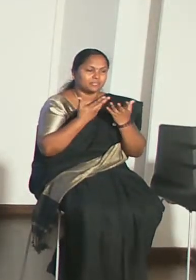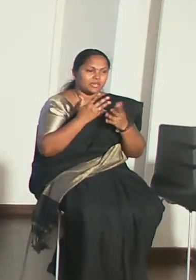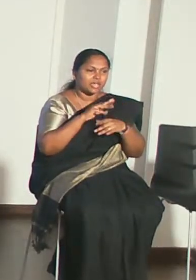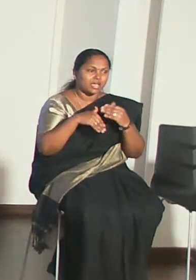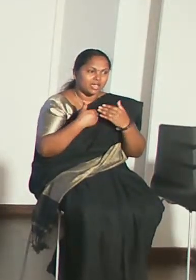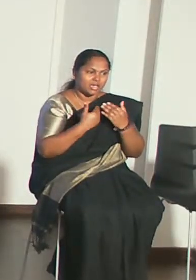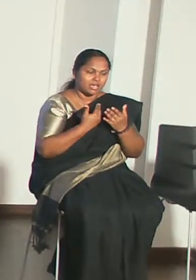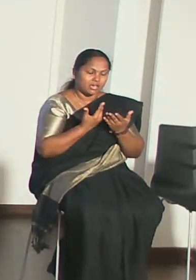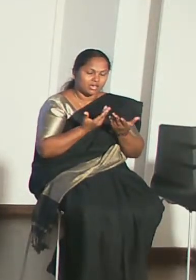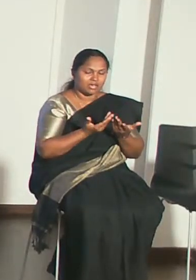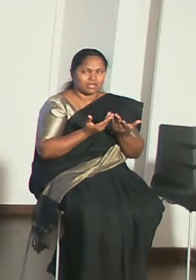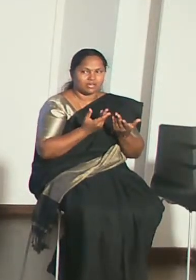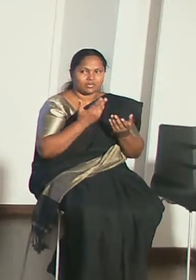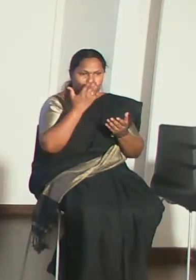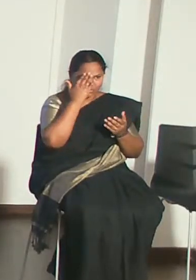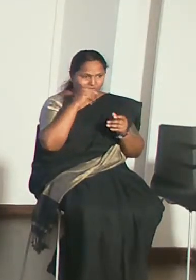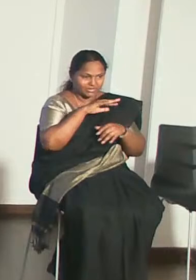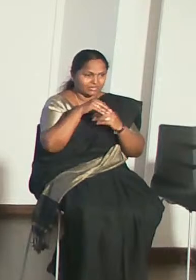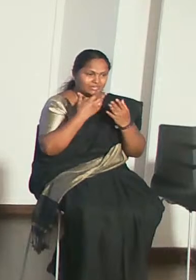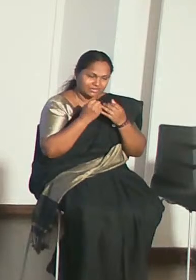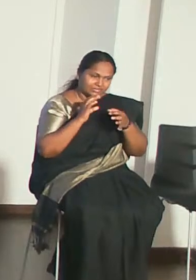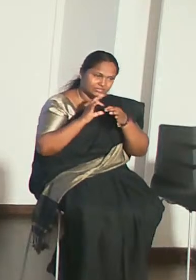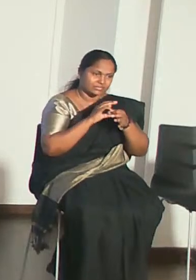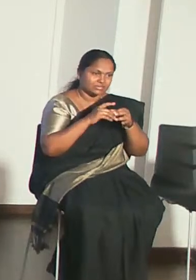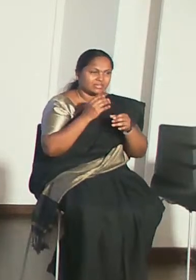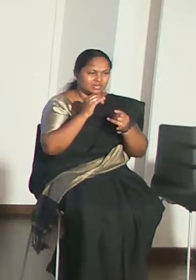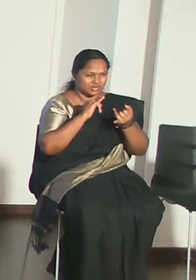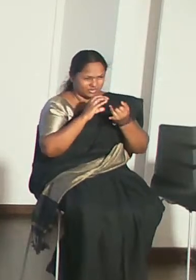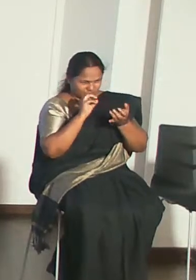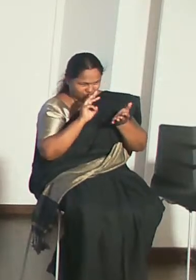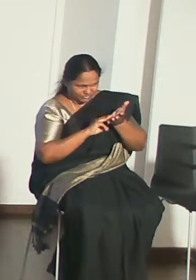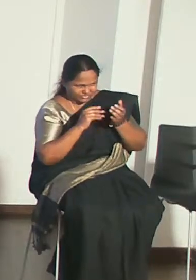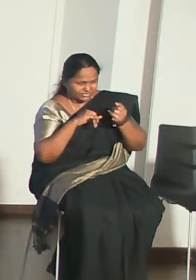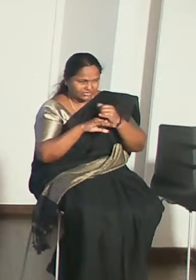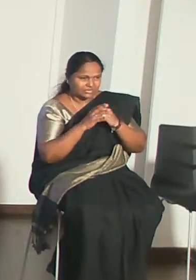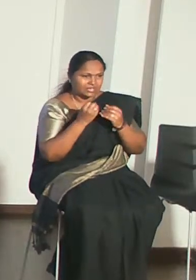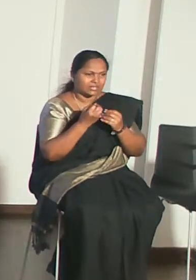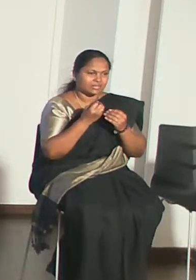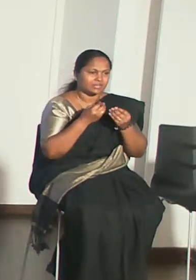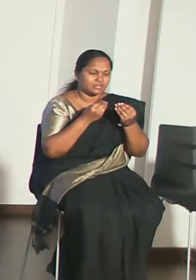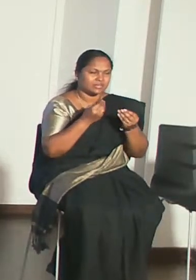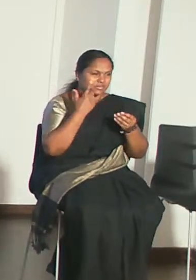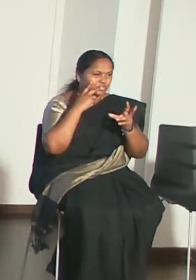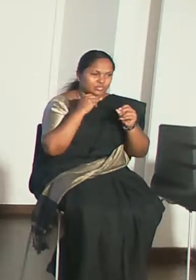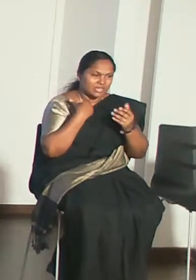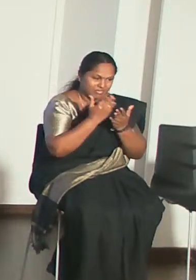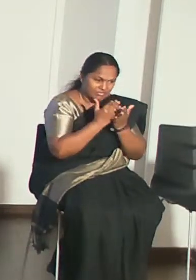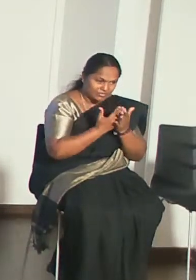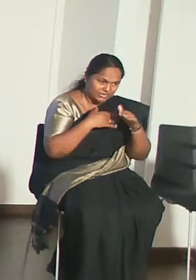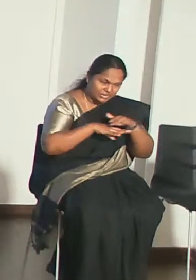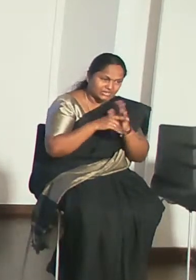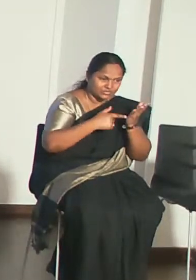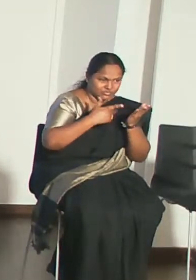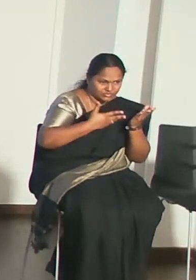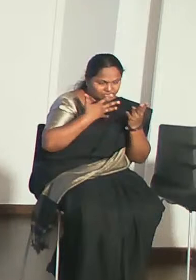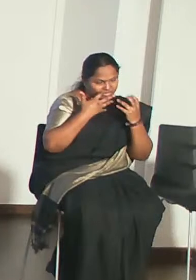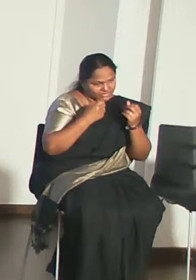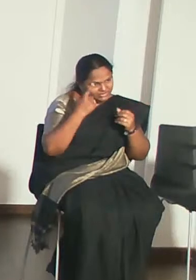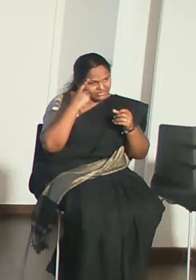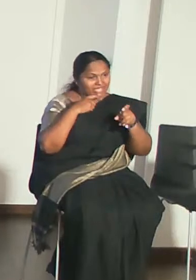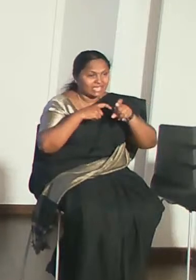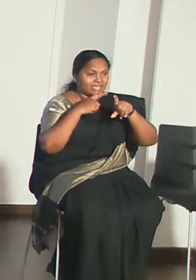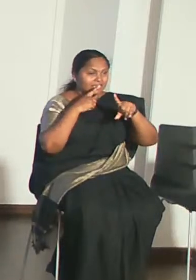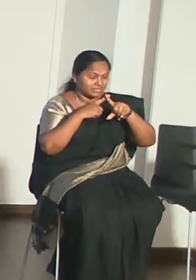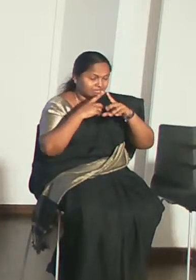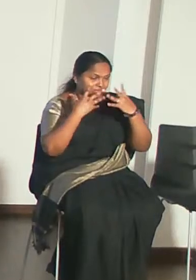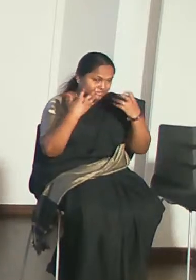how while we have art criticism, I mean, we don't have enough program that trains students in exhibition